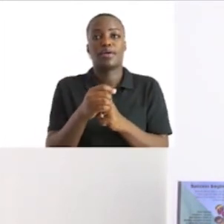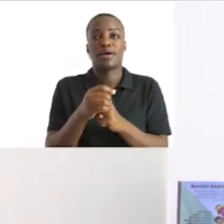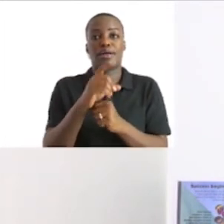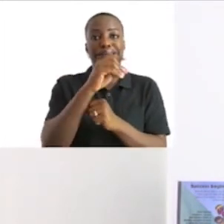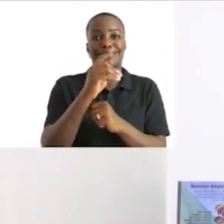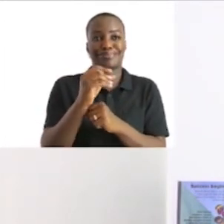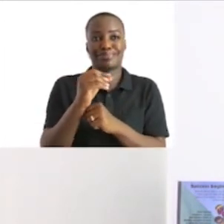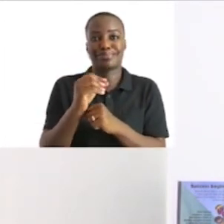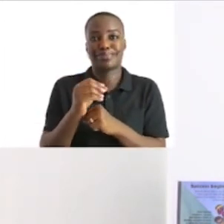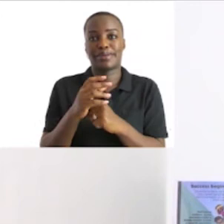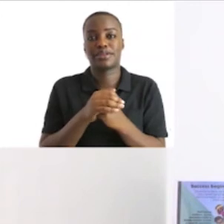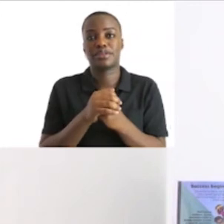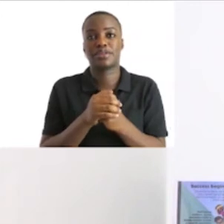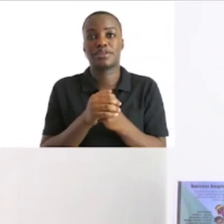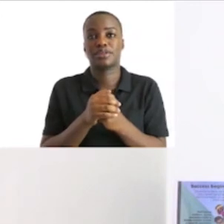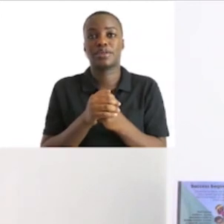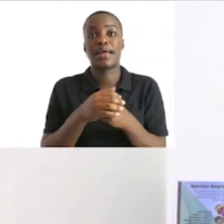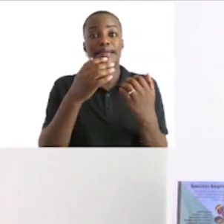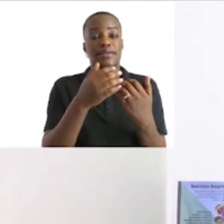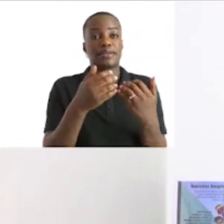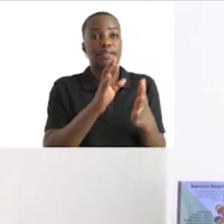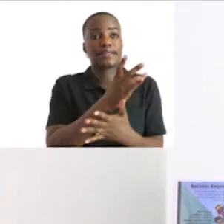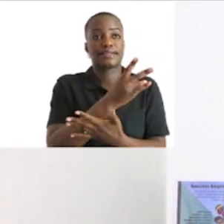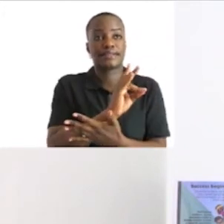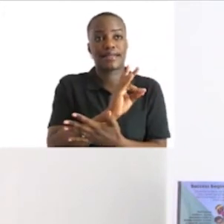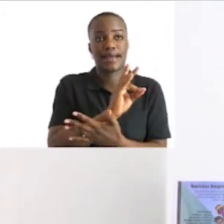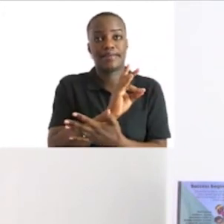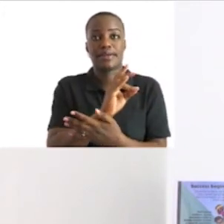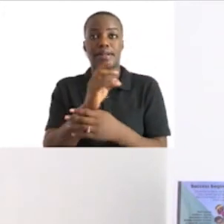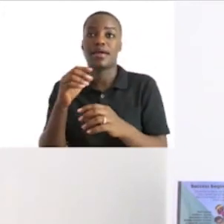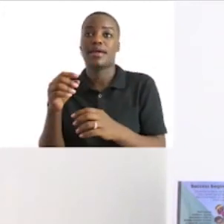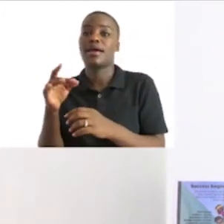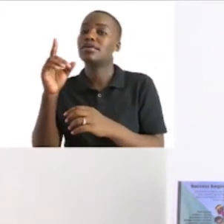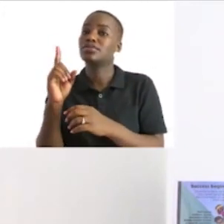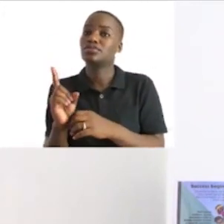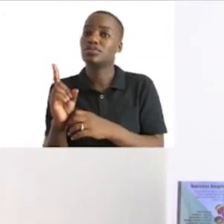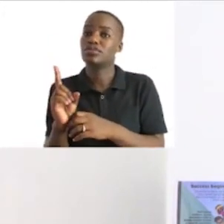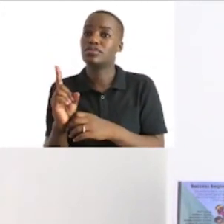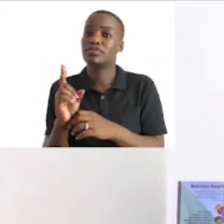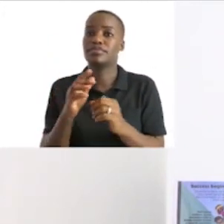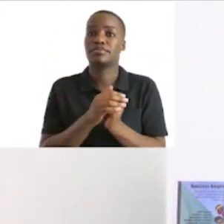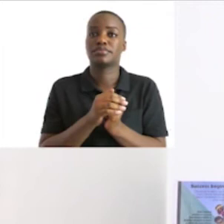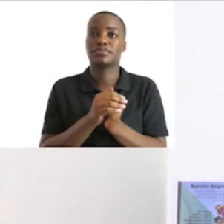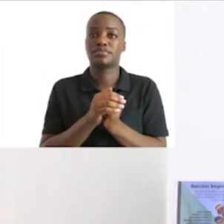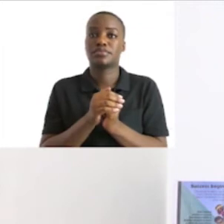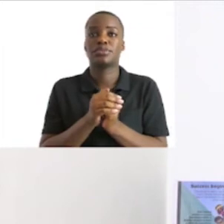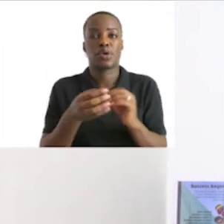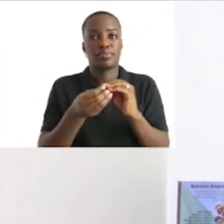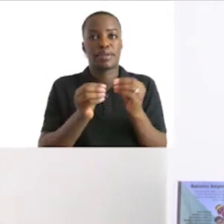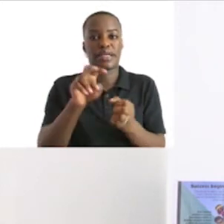So we have dealt with this digit 7 and this digit 1, which means that we still need to